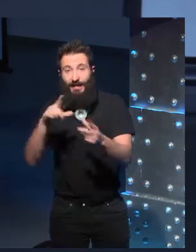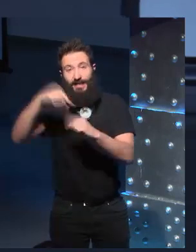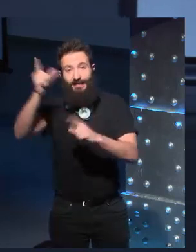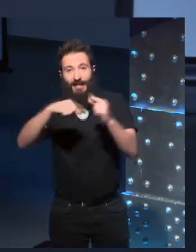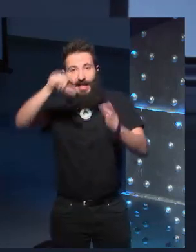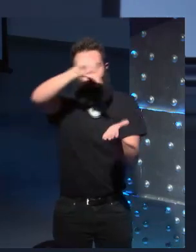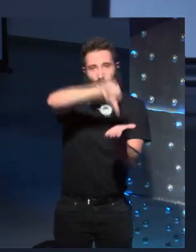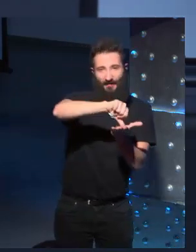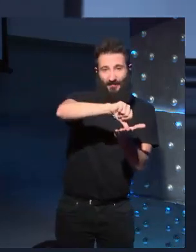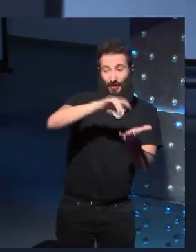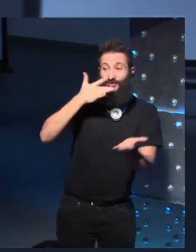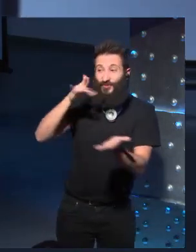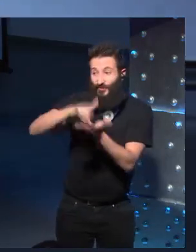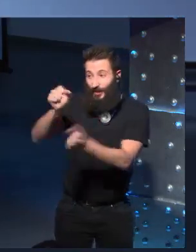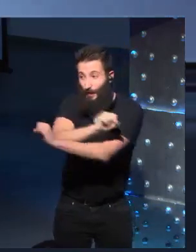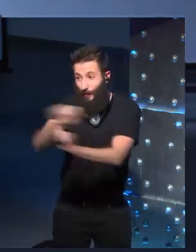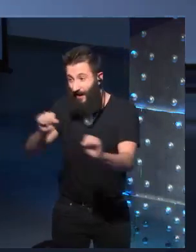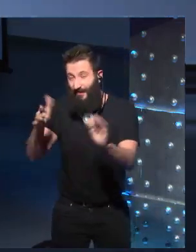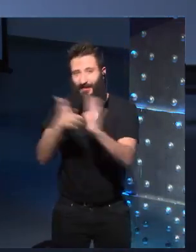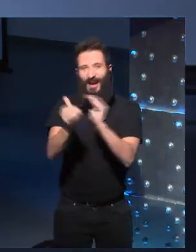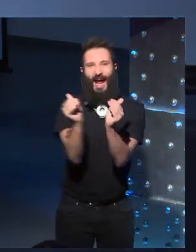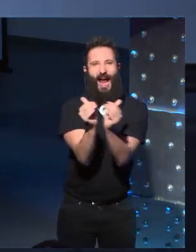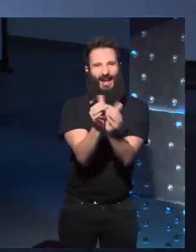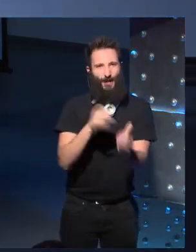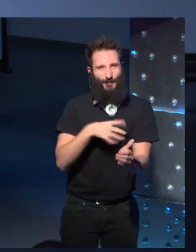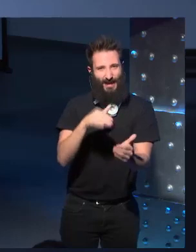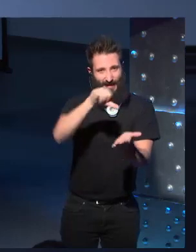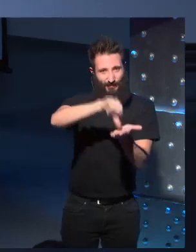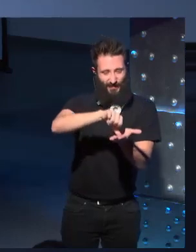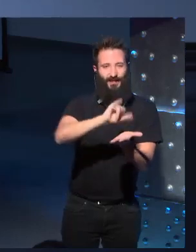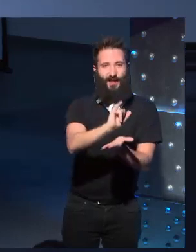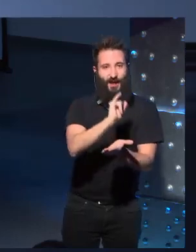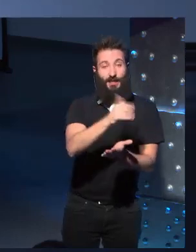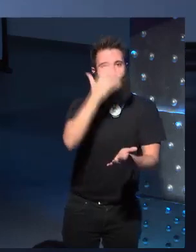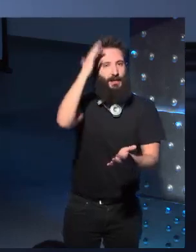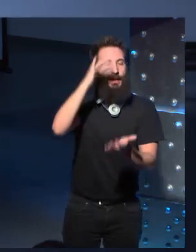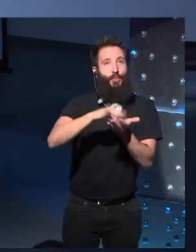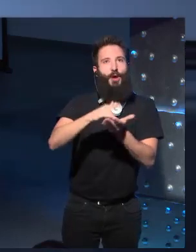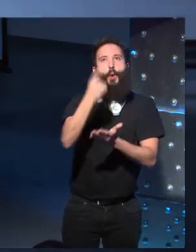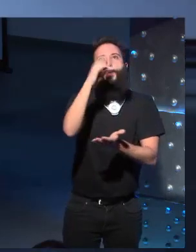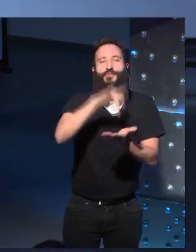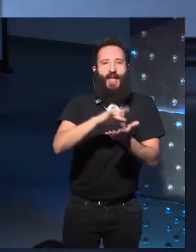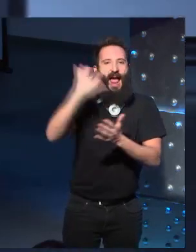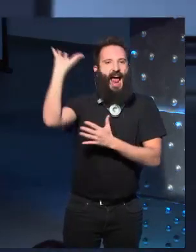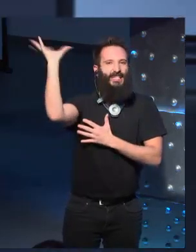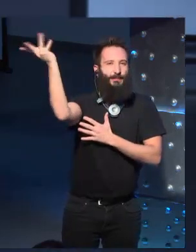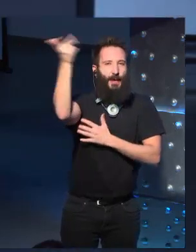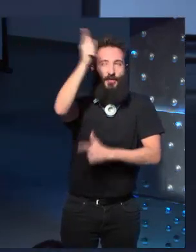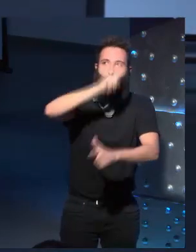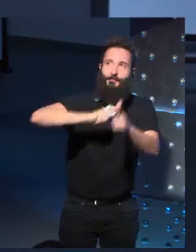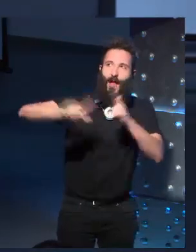extremely massive. If one day you travel in space, let's say we have better technology